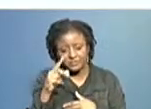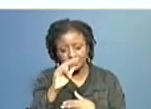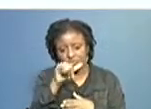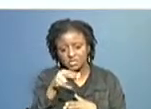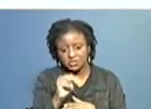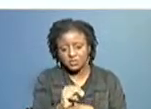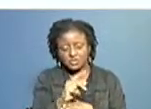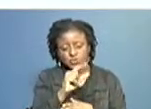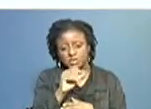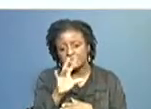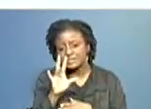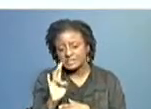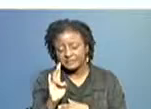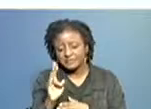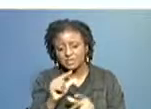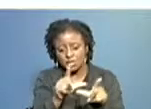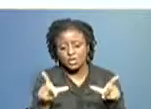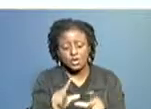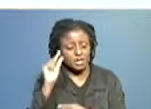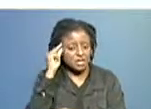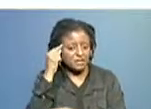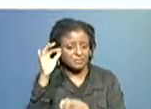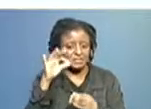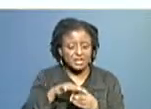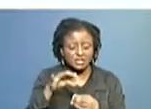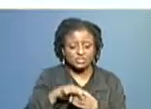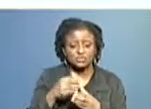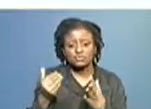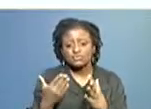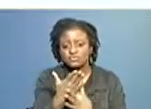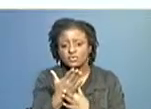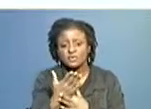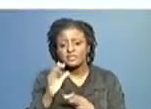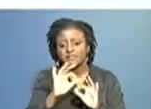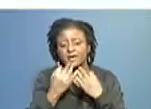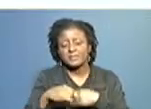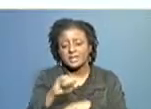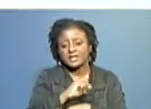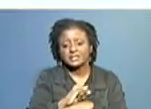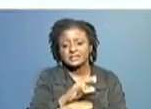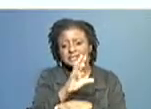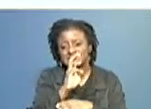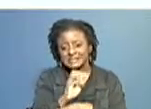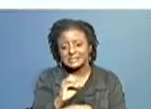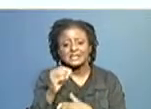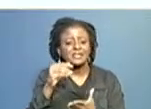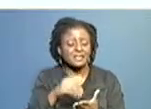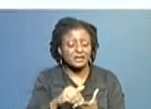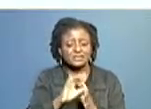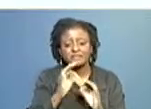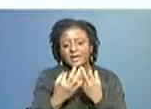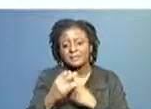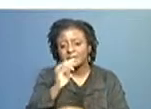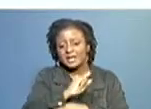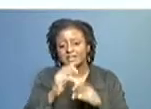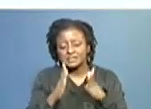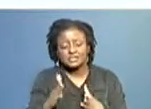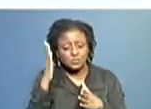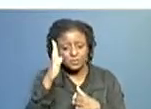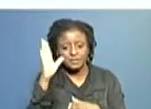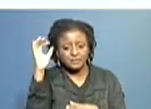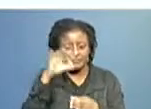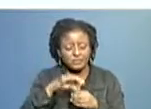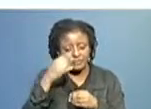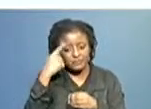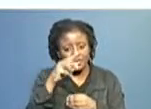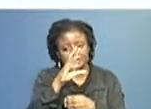elections throughout the Family Islands. Some 60,000 Family Islanders will be voting for an estimated 617